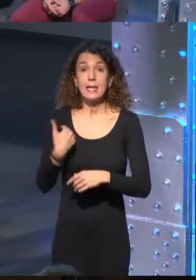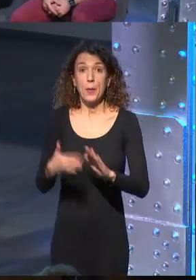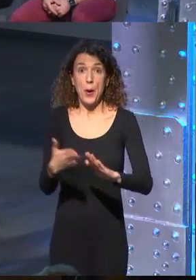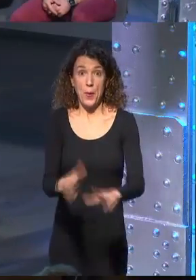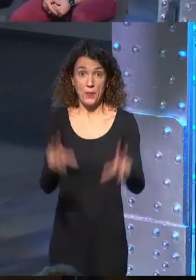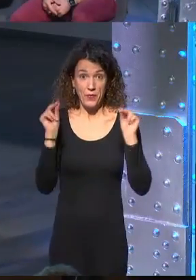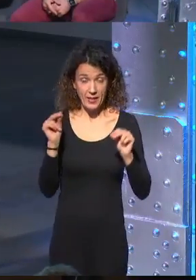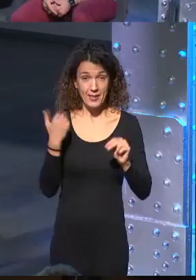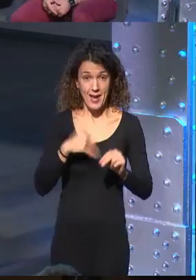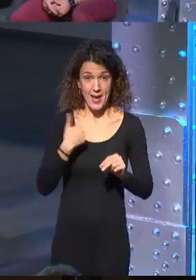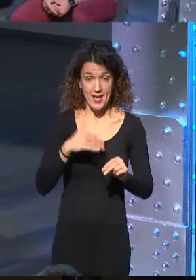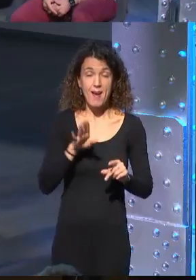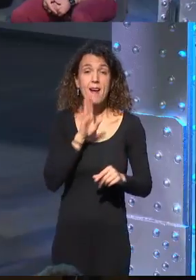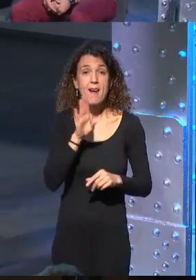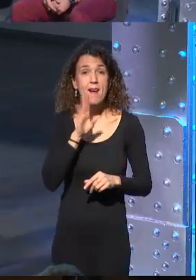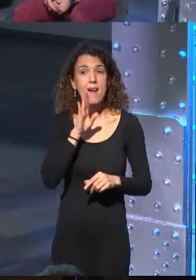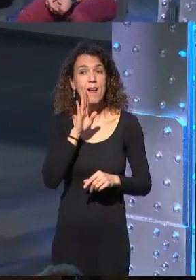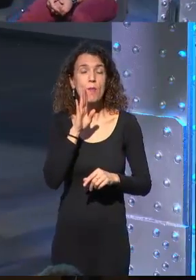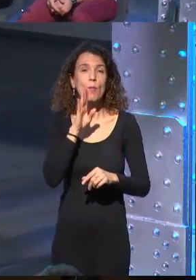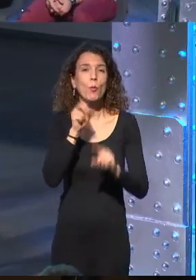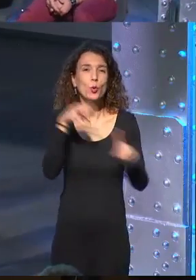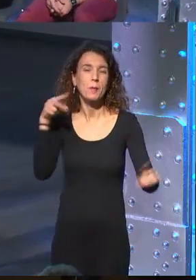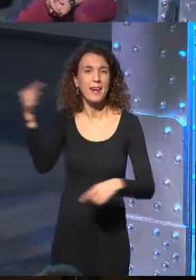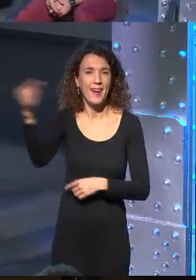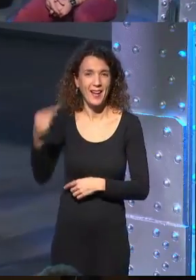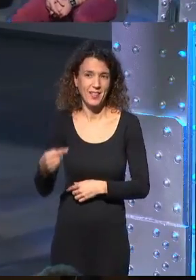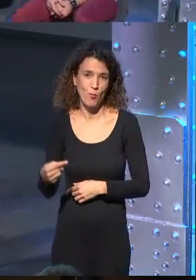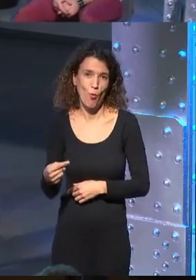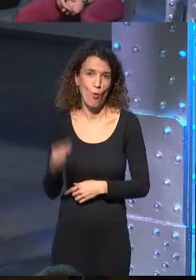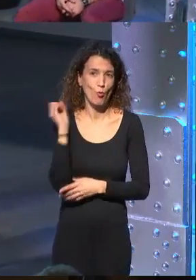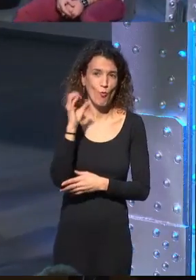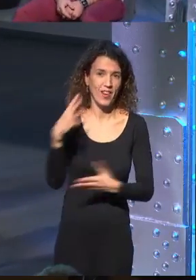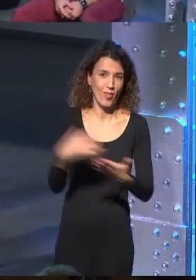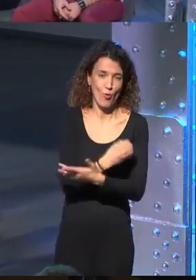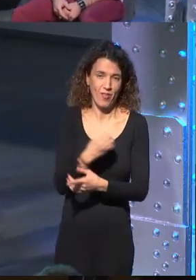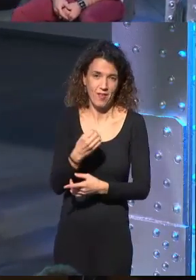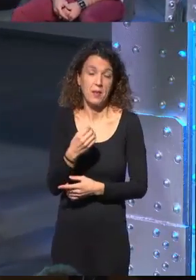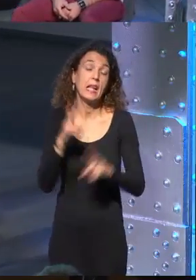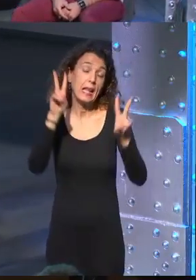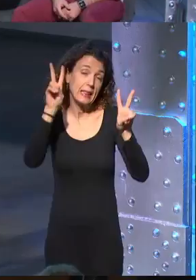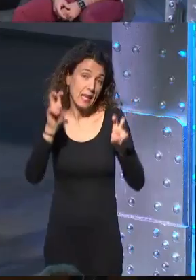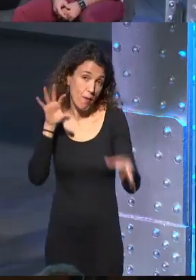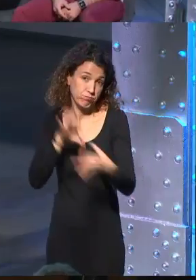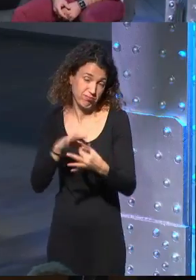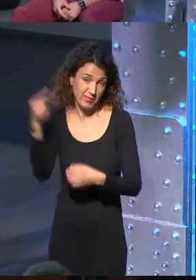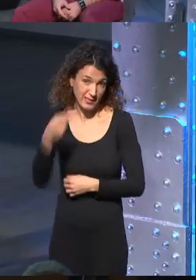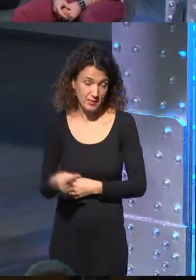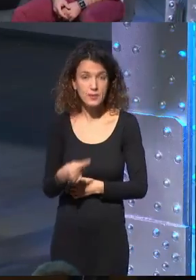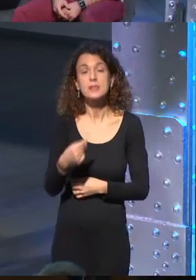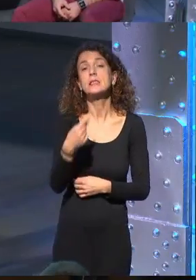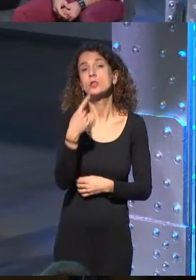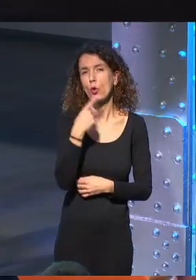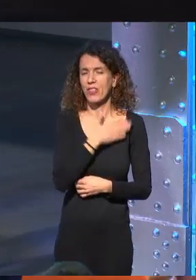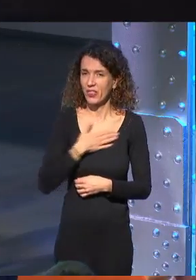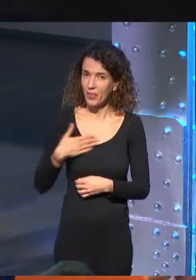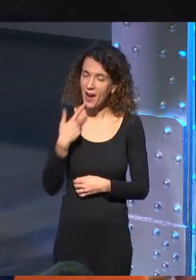safe. Okay, great. So, and to wrap up, well, we've given the most negative view of all the